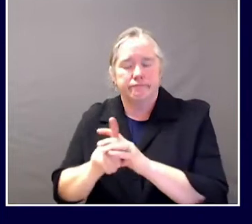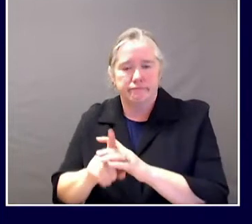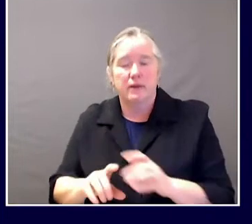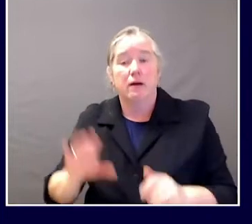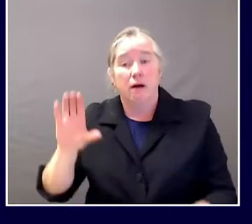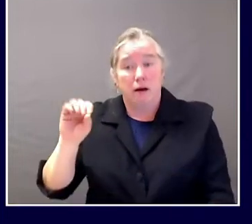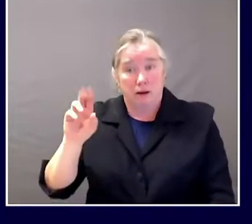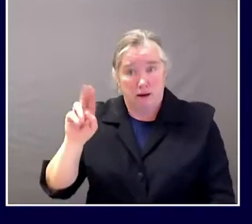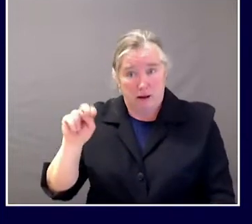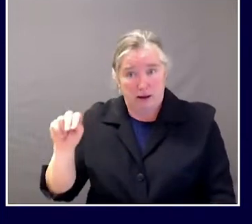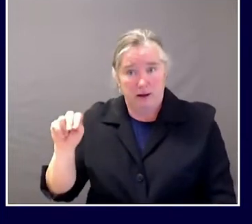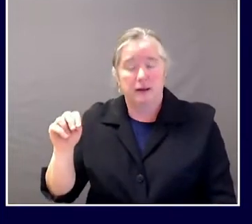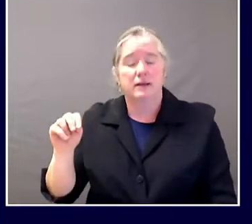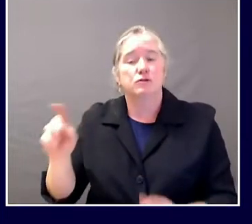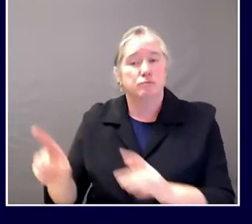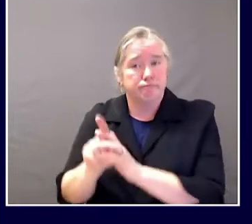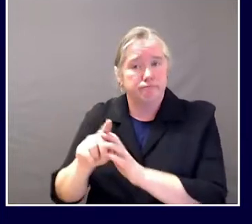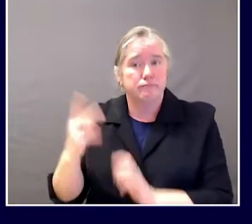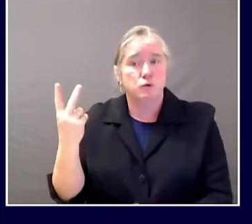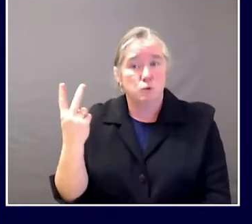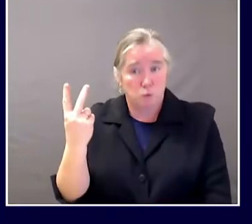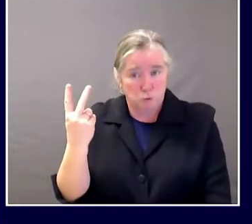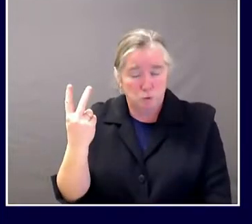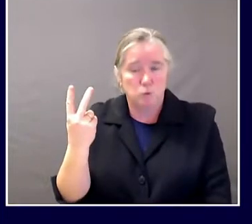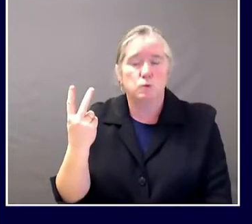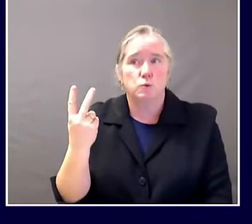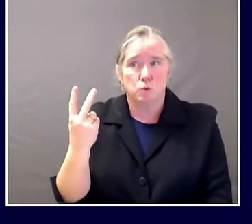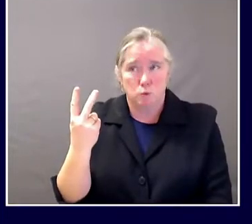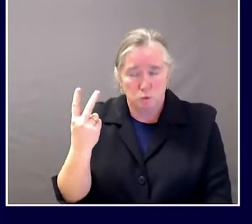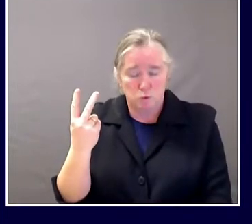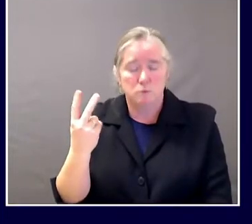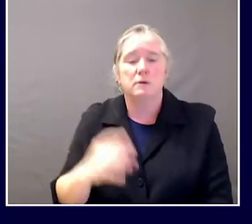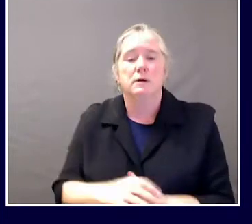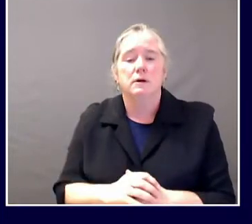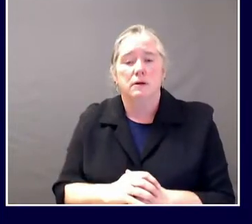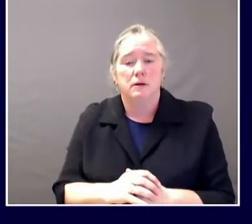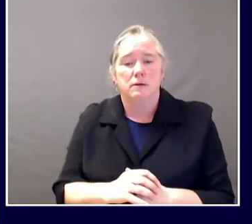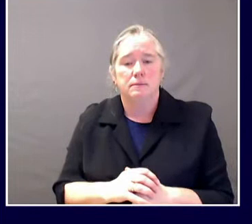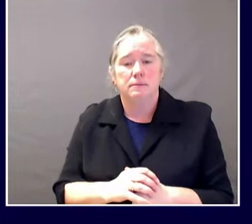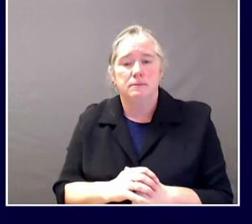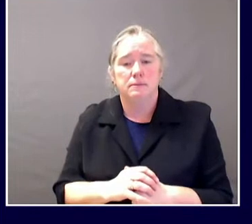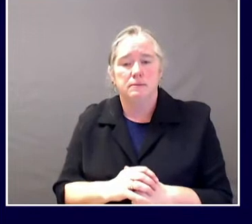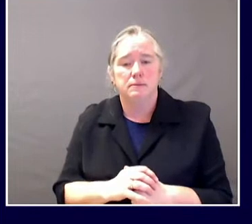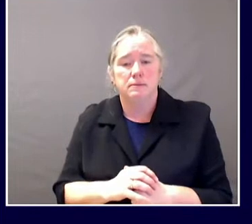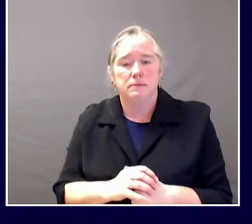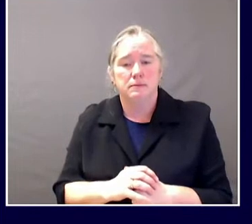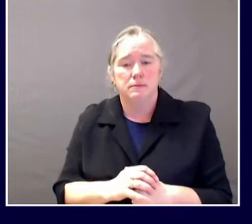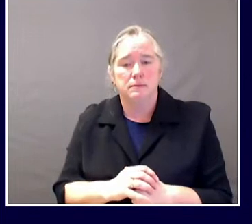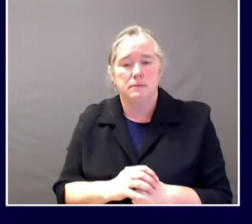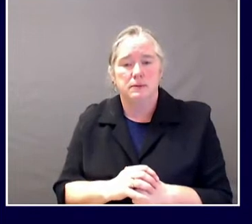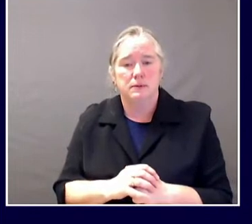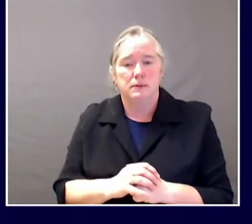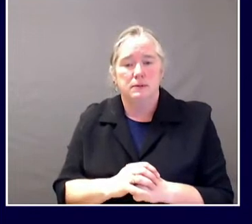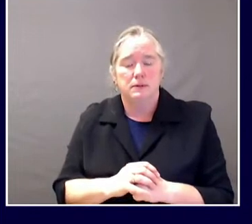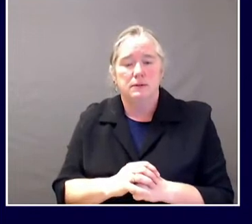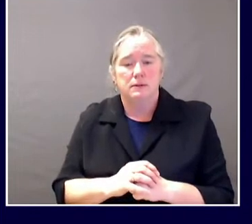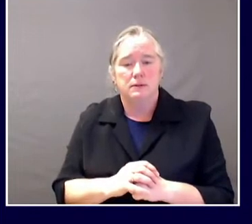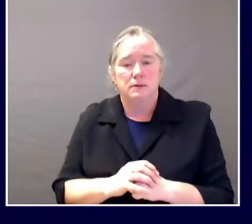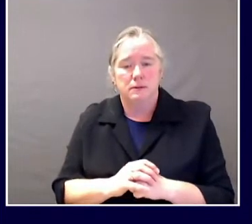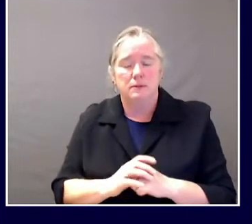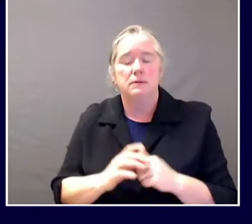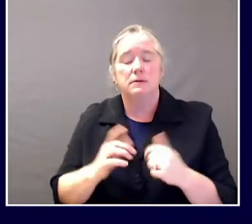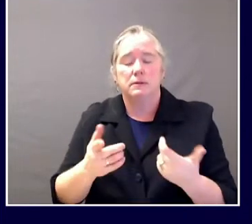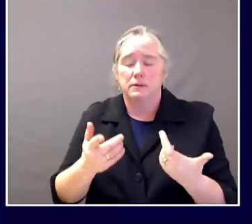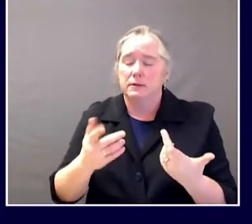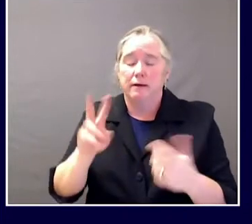Connecticut reported 2 such cases associated with this new strain. As with any virus, the virus is going to do what it does, which